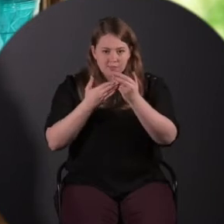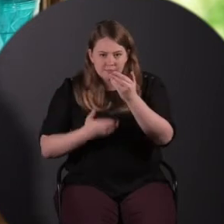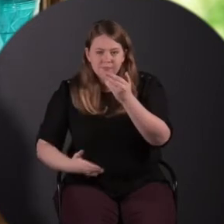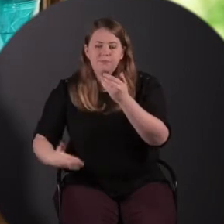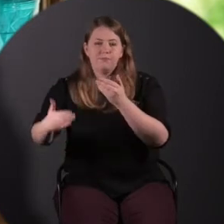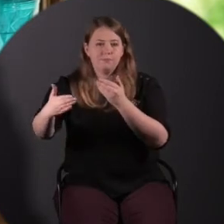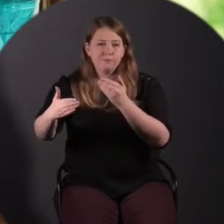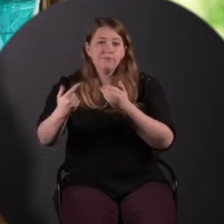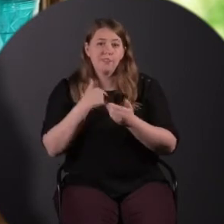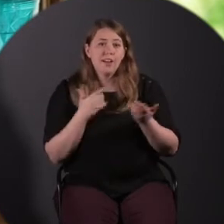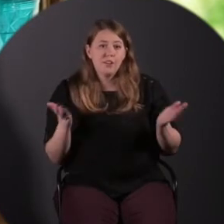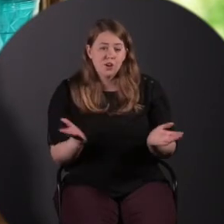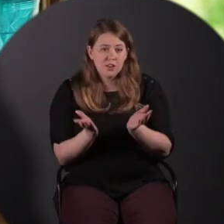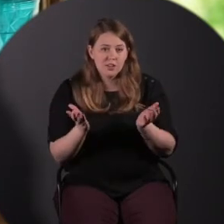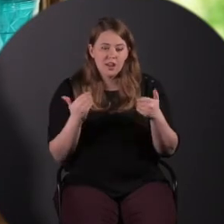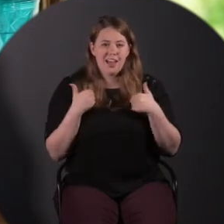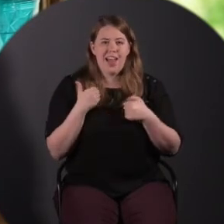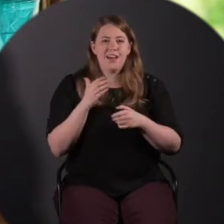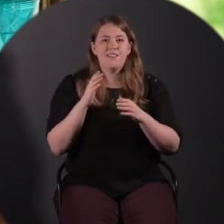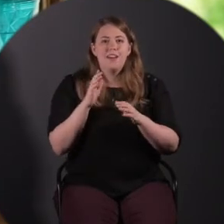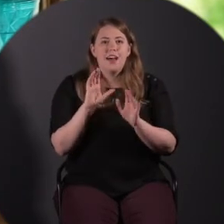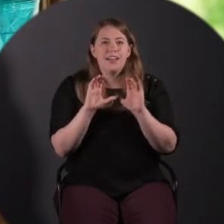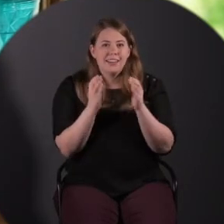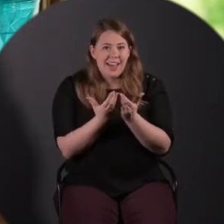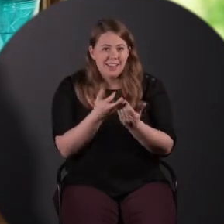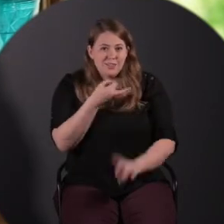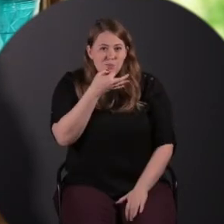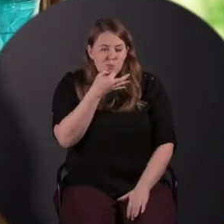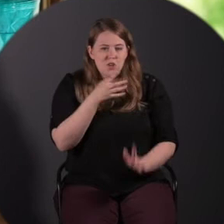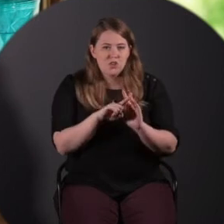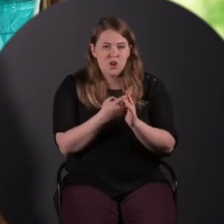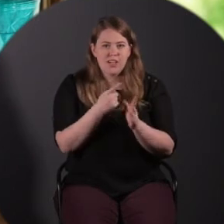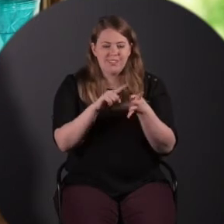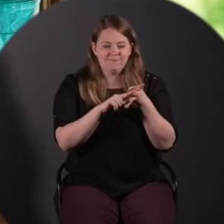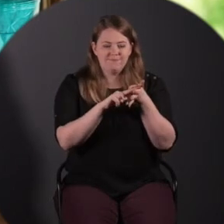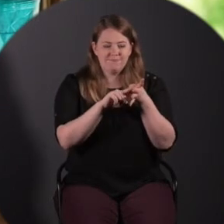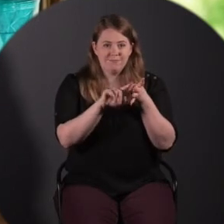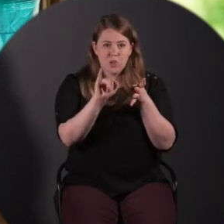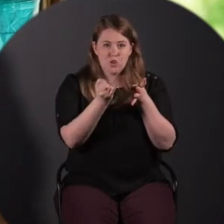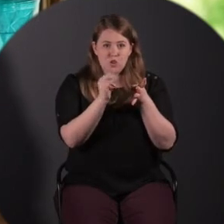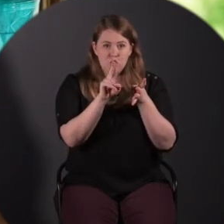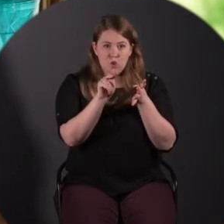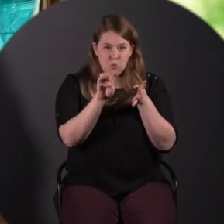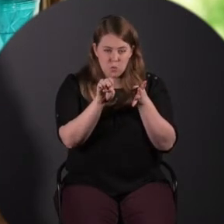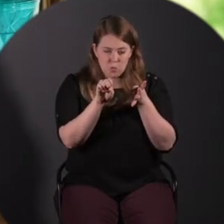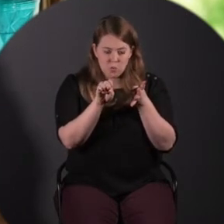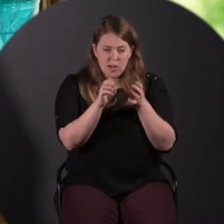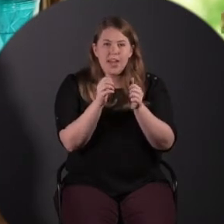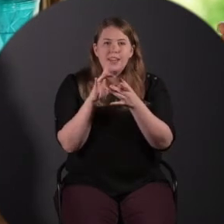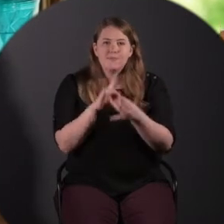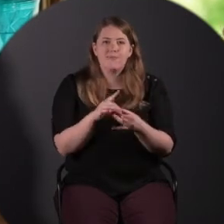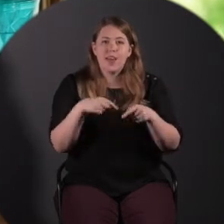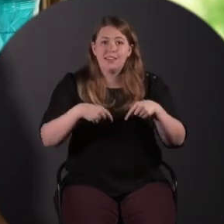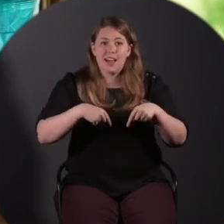that. We have a class that's coming up. I think it starts the second week of June. It deals with anxiety. You might go